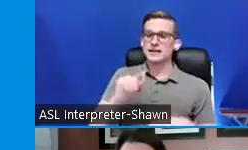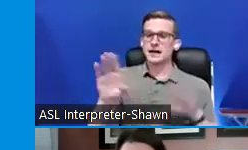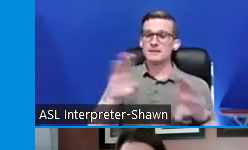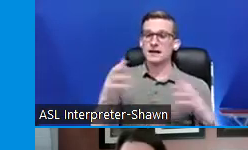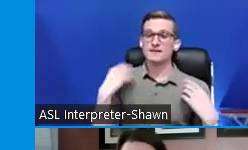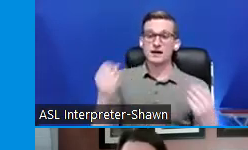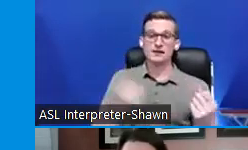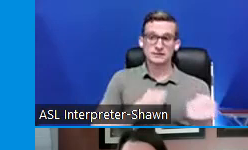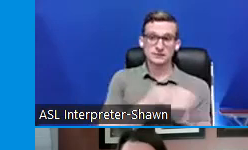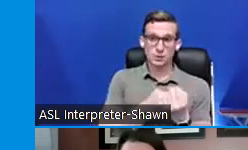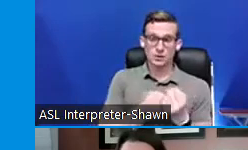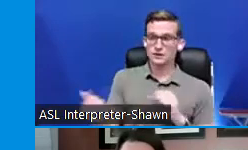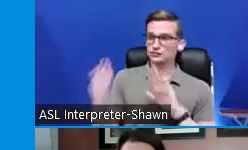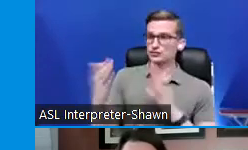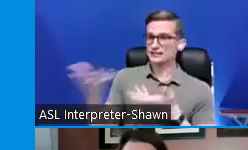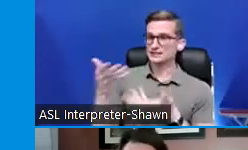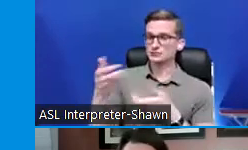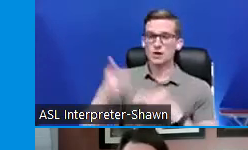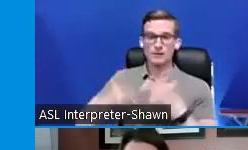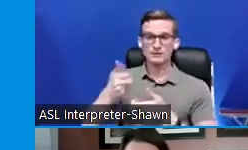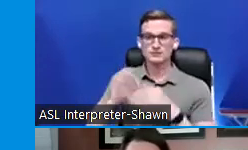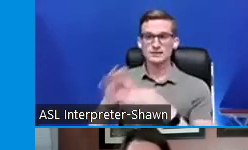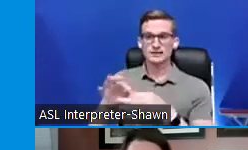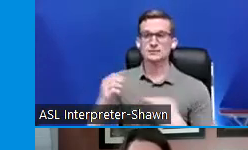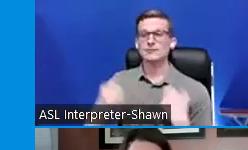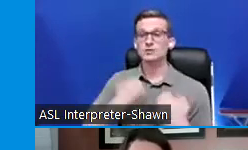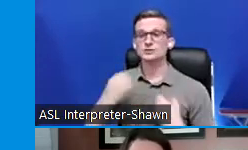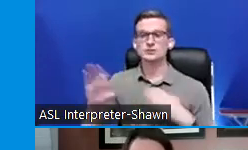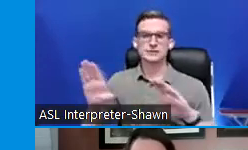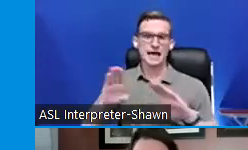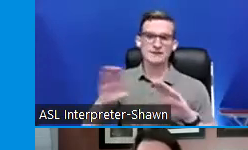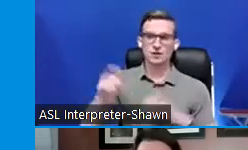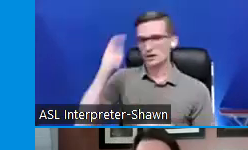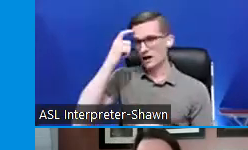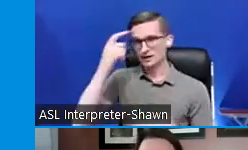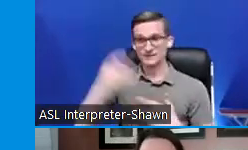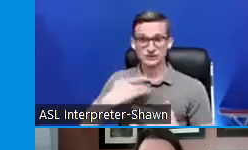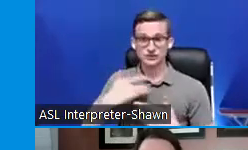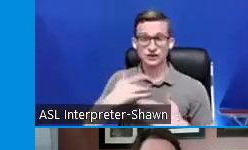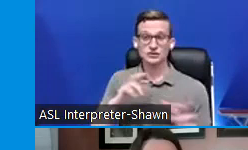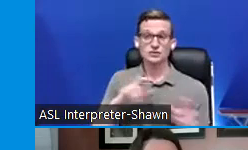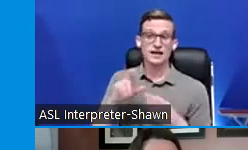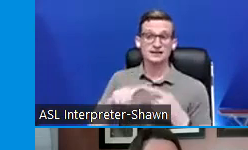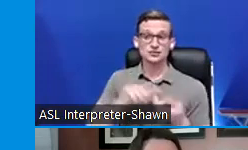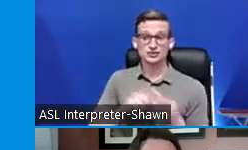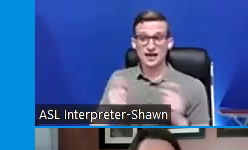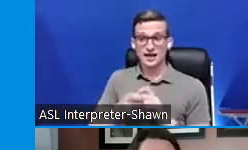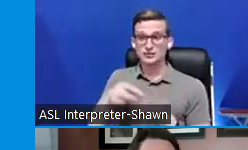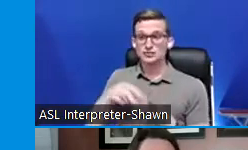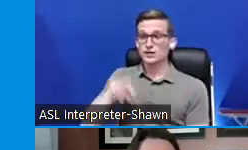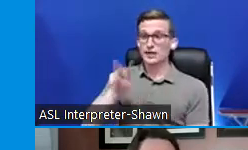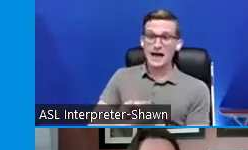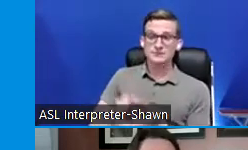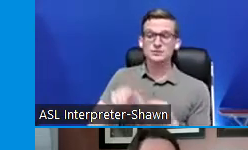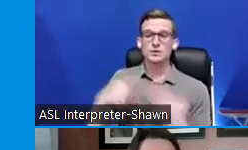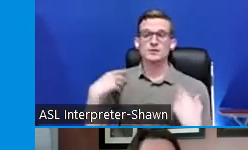related to emotional, behavioral, or cognitive concerns, readiness to change, relapse, or the recovery environment. Next